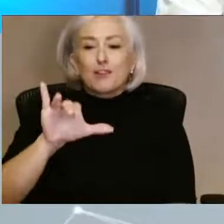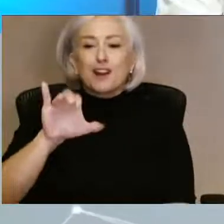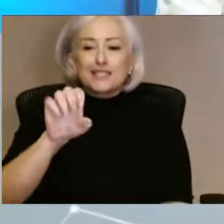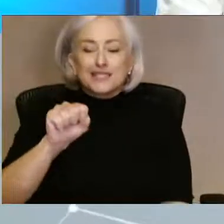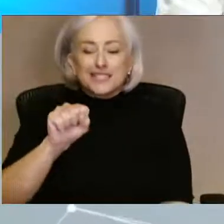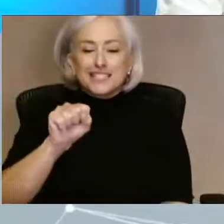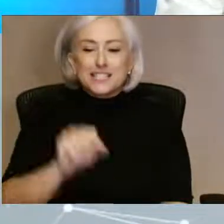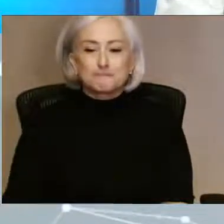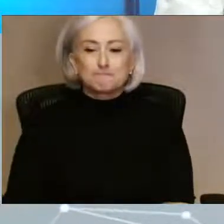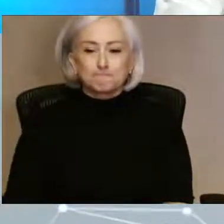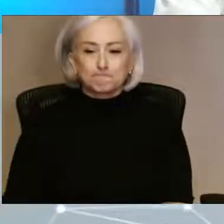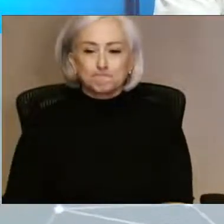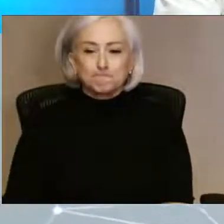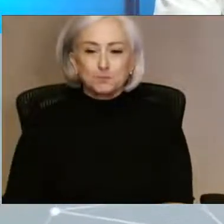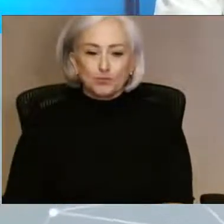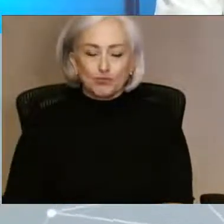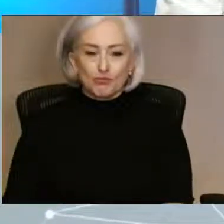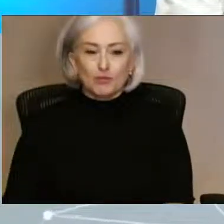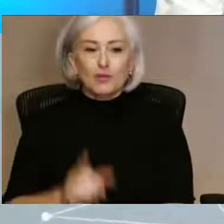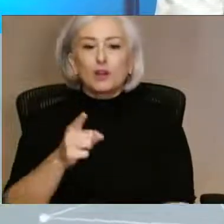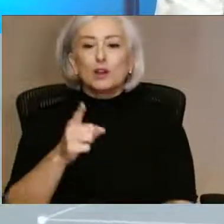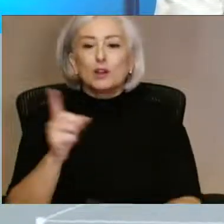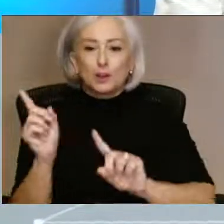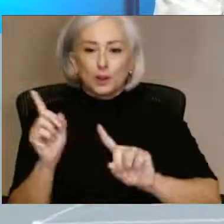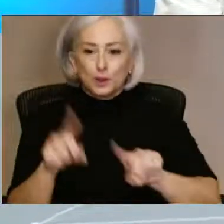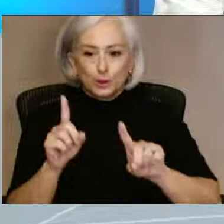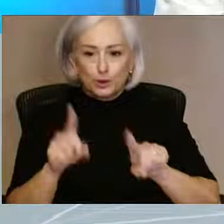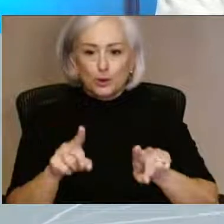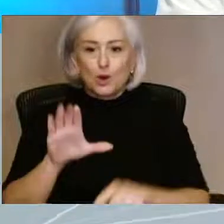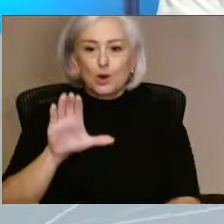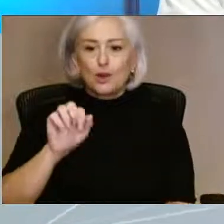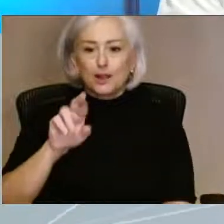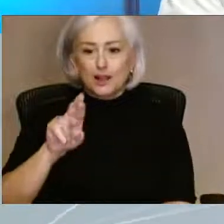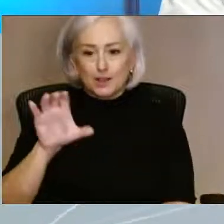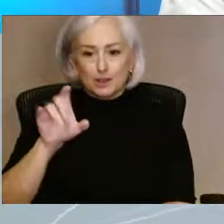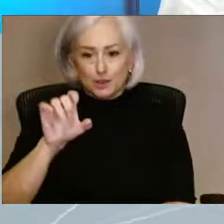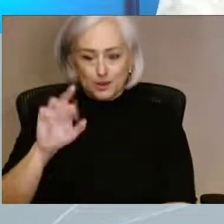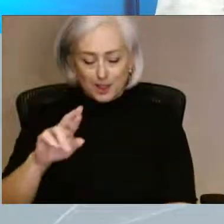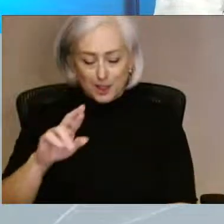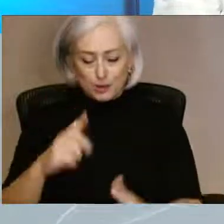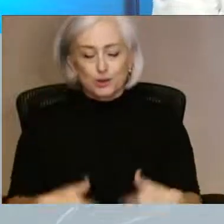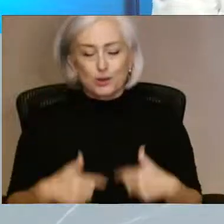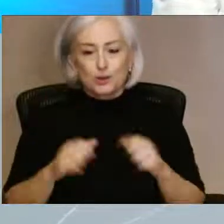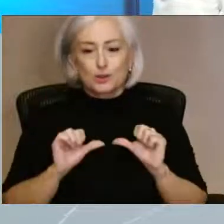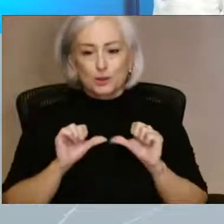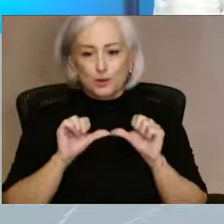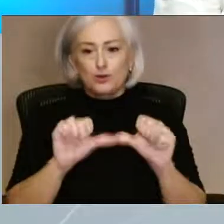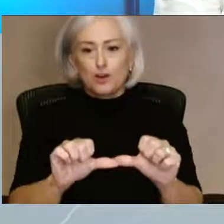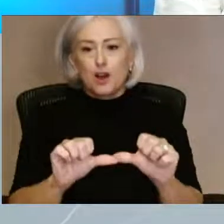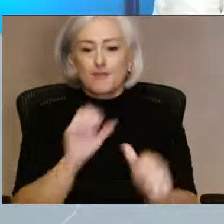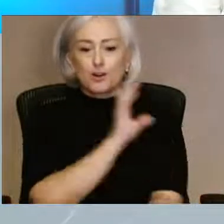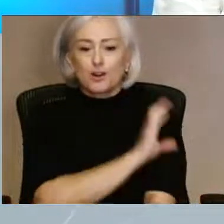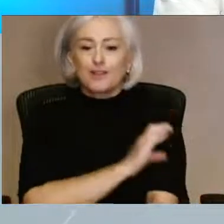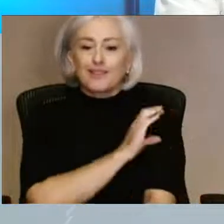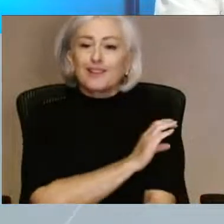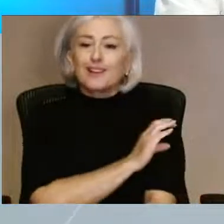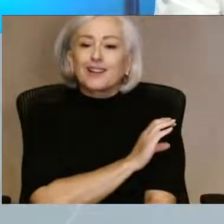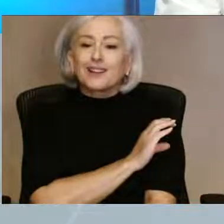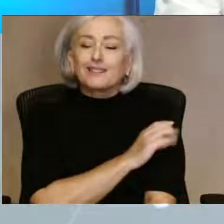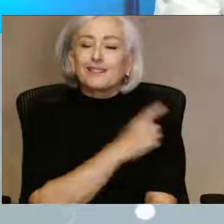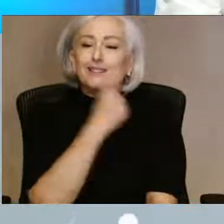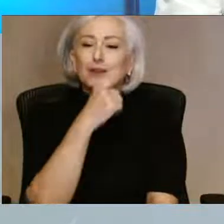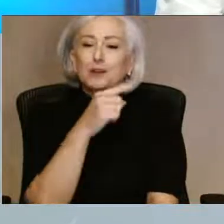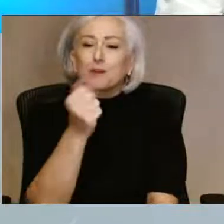go to the Cancer Center's Breast Cancer Survivorship Clinic. Could you tell us a little bit